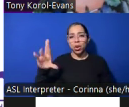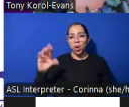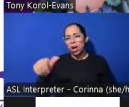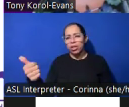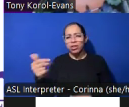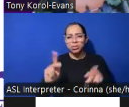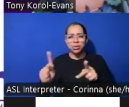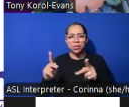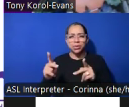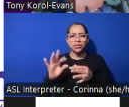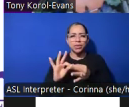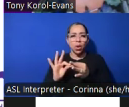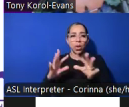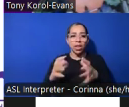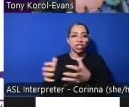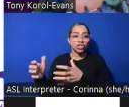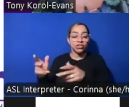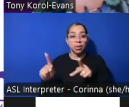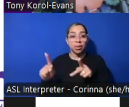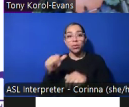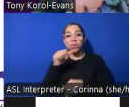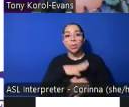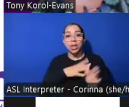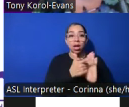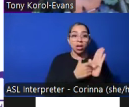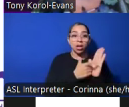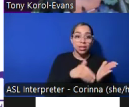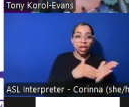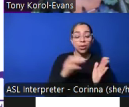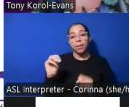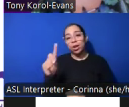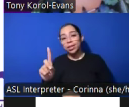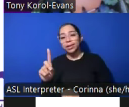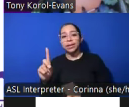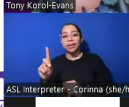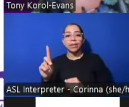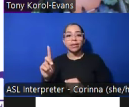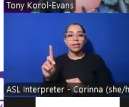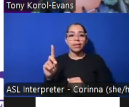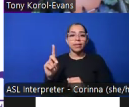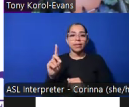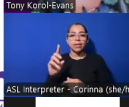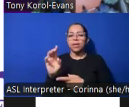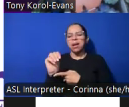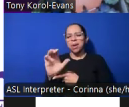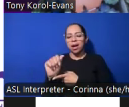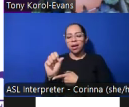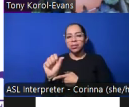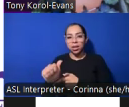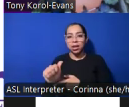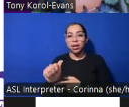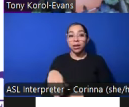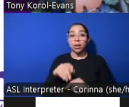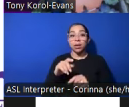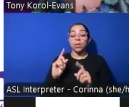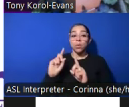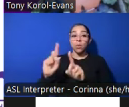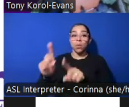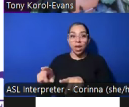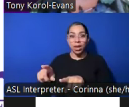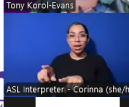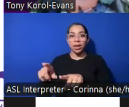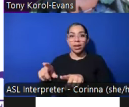Sexual Assault, went in and did our own VOCA fix where the state agreed to pay the difference between